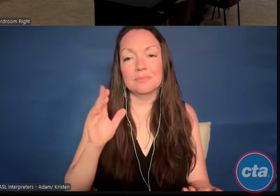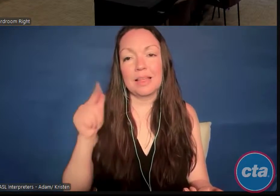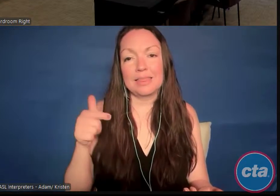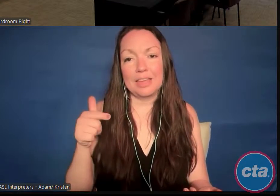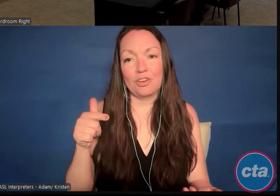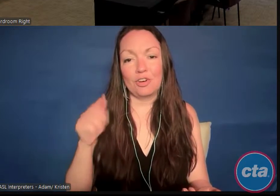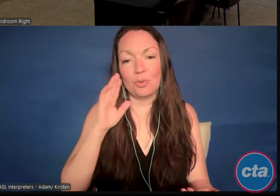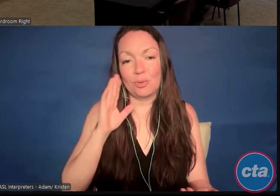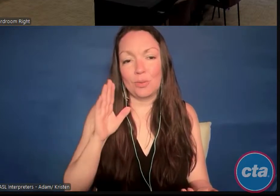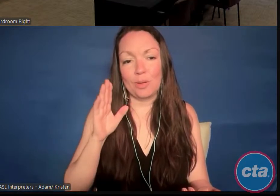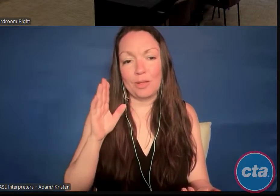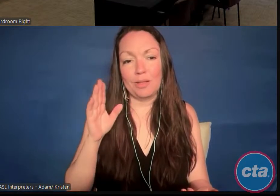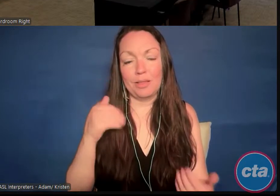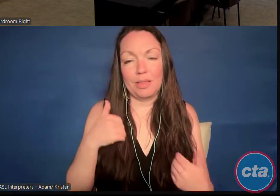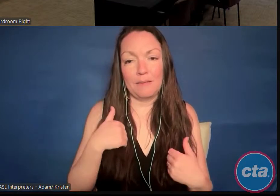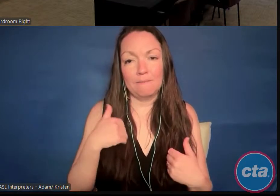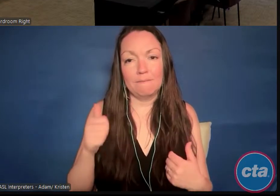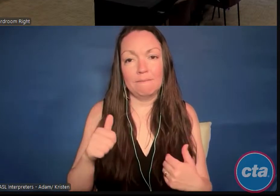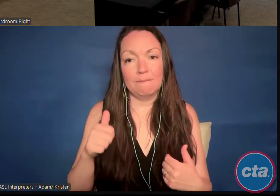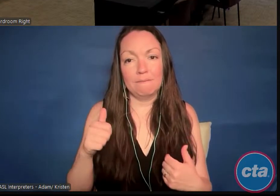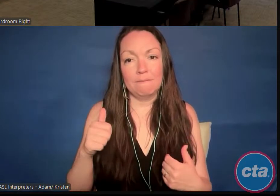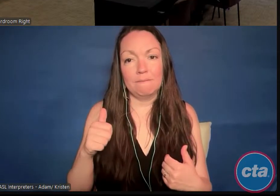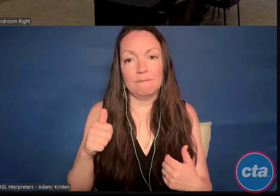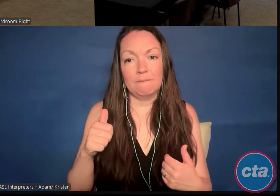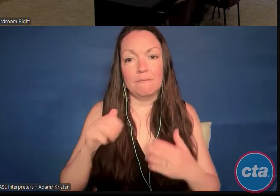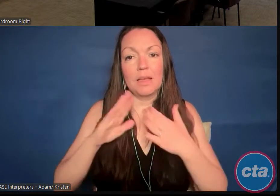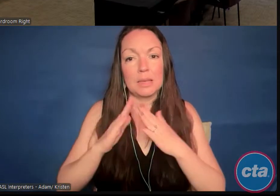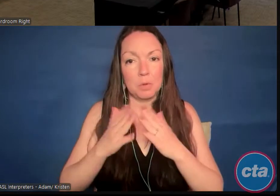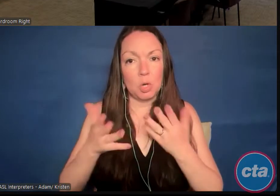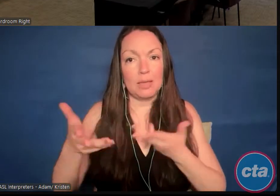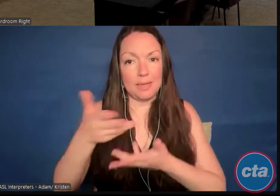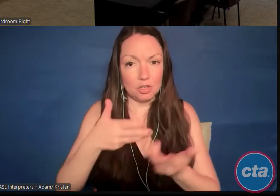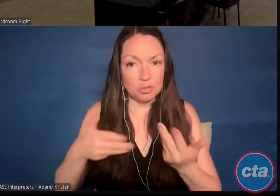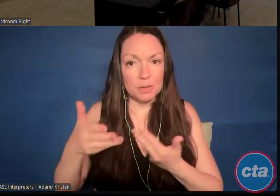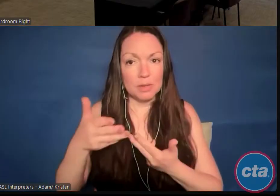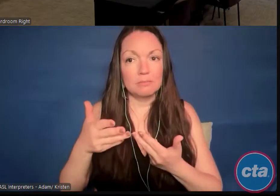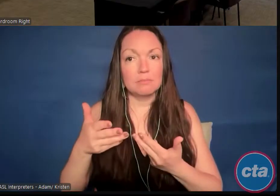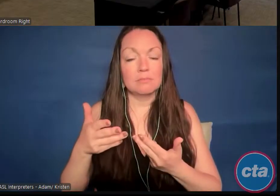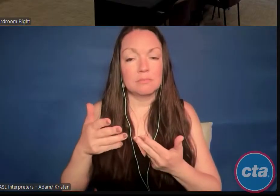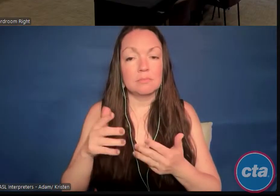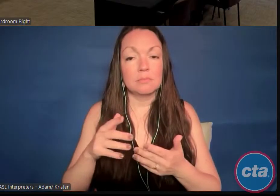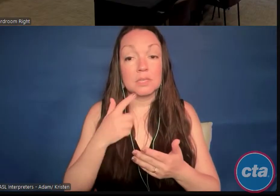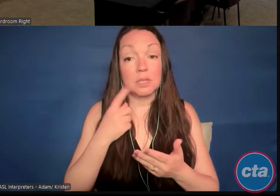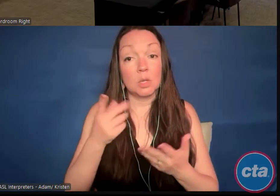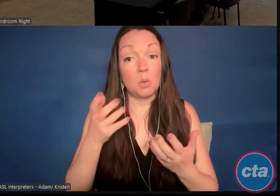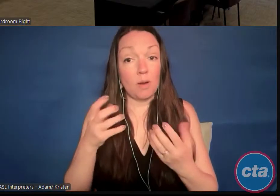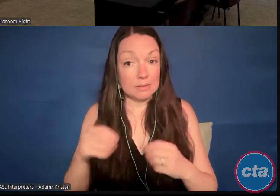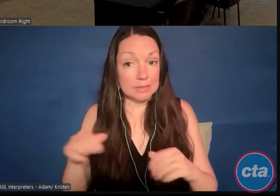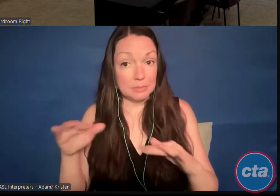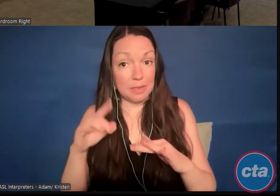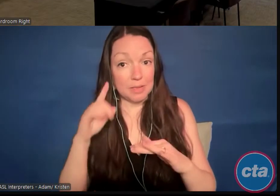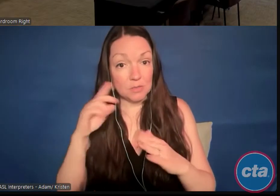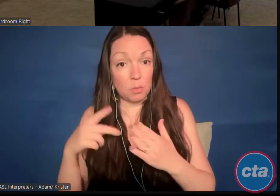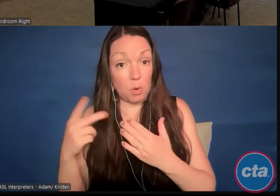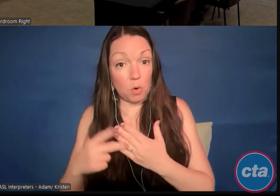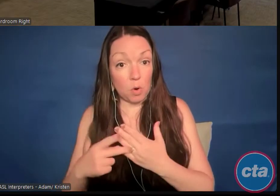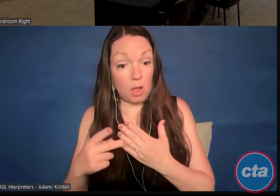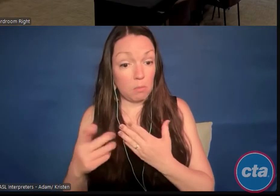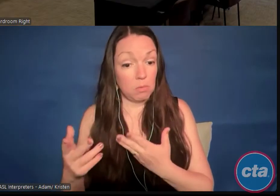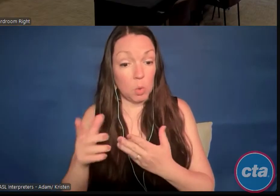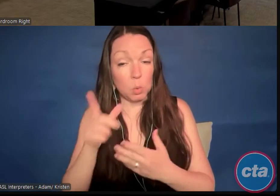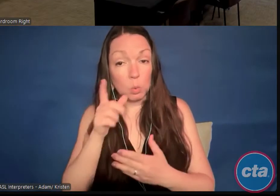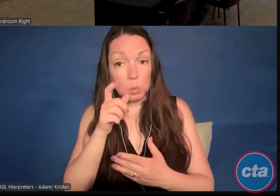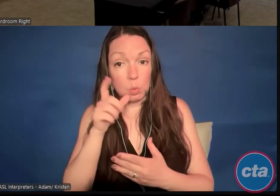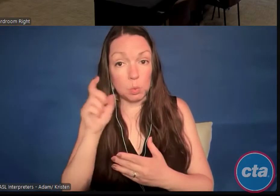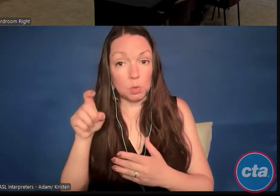this year will go out with another round of kind of community engagement, starting this, okay, you wanted space to program. Who are the people we should be talking to about programming?